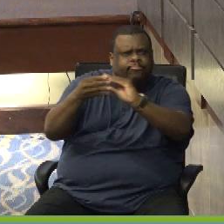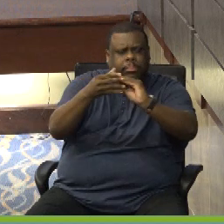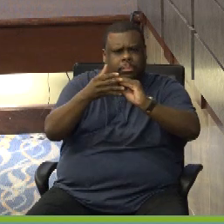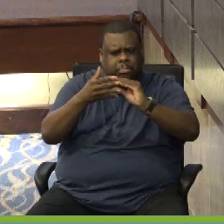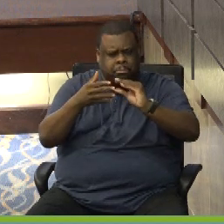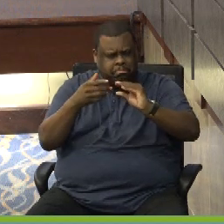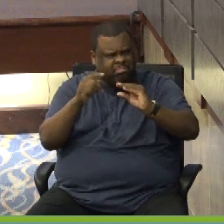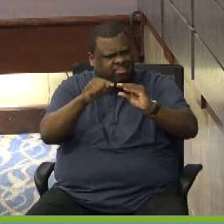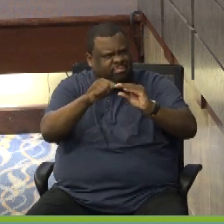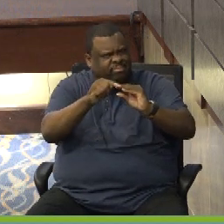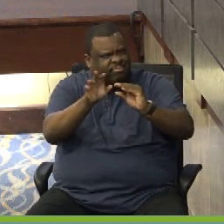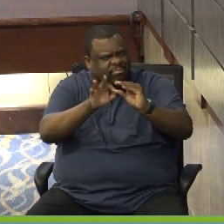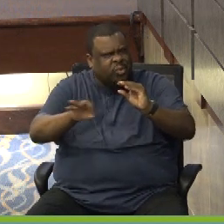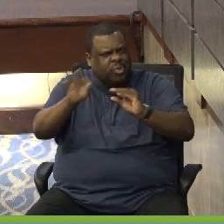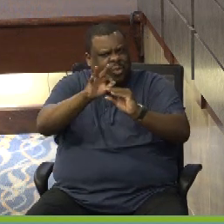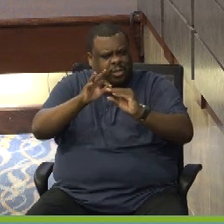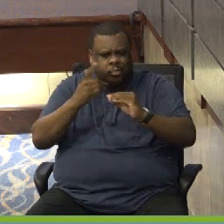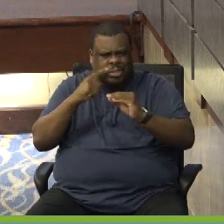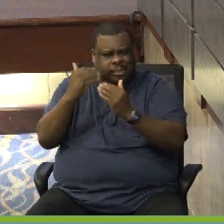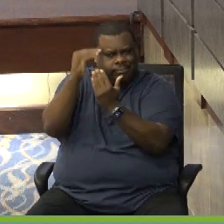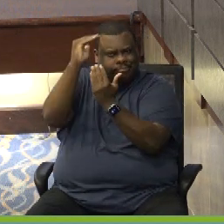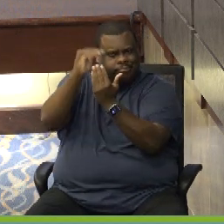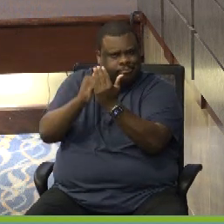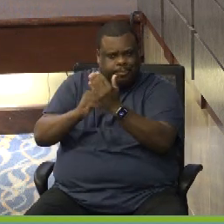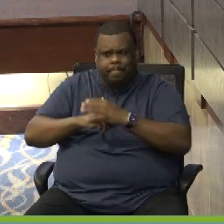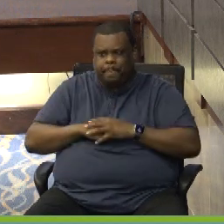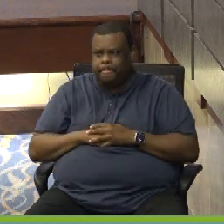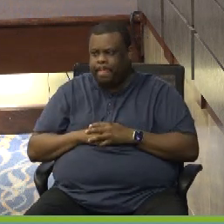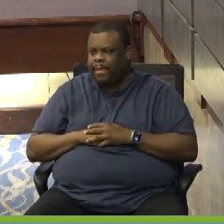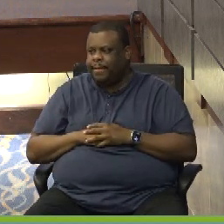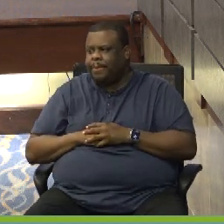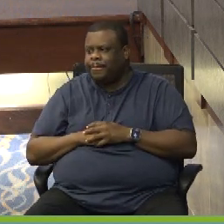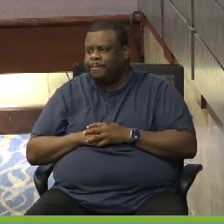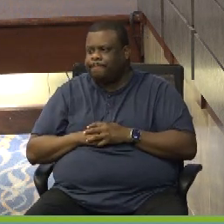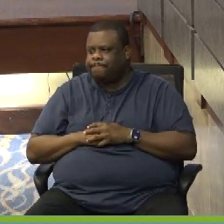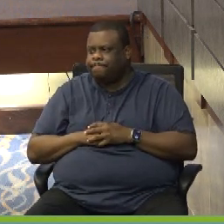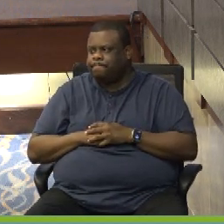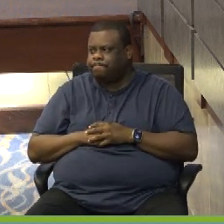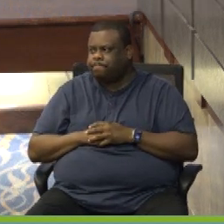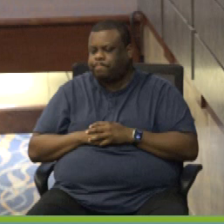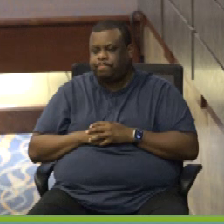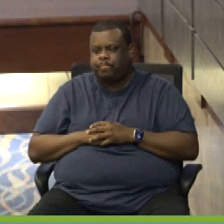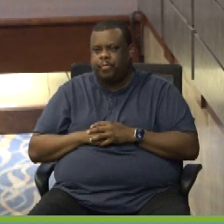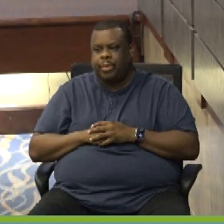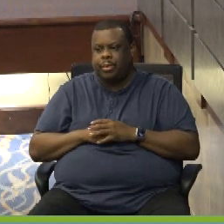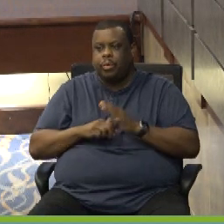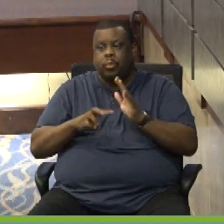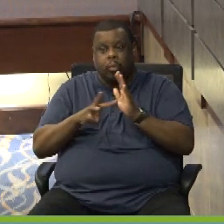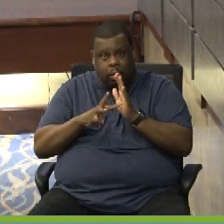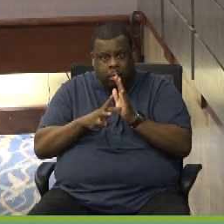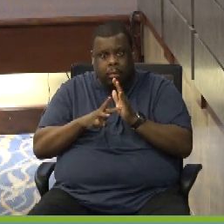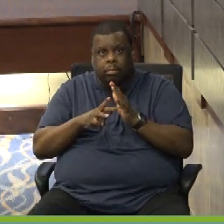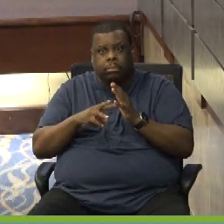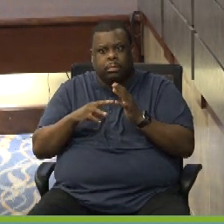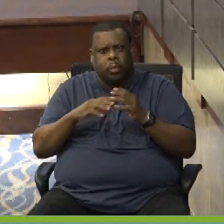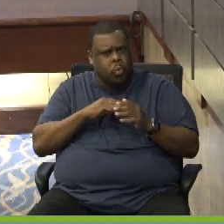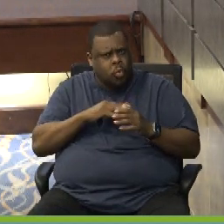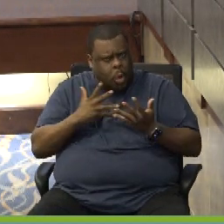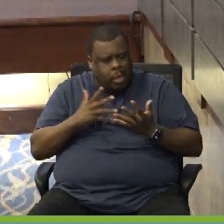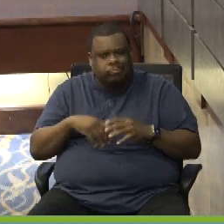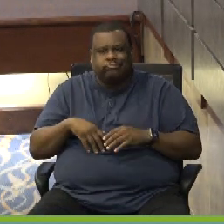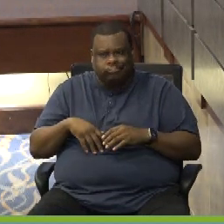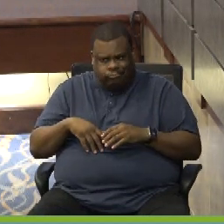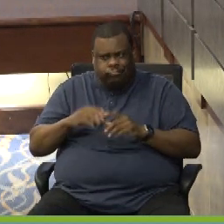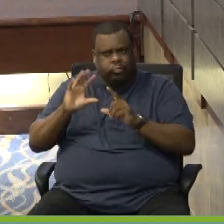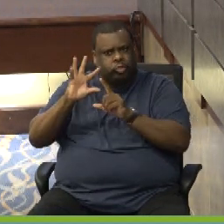we distilled it all down, it really is Waco is a destination for growth, where nature meets culture, big opportunities can